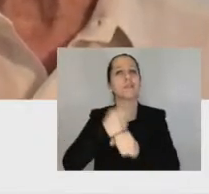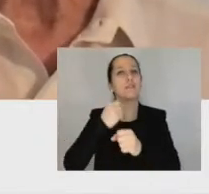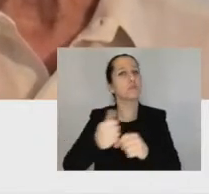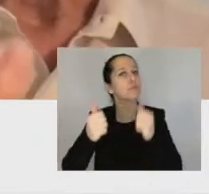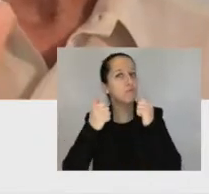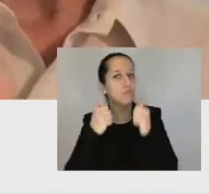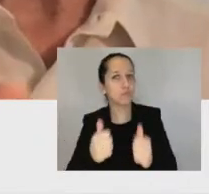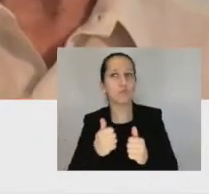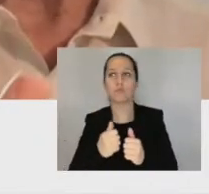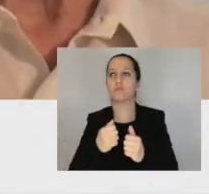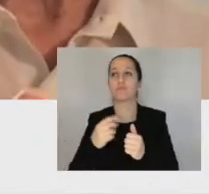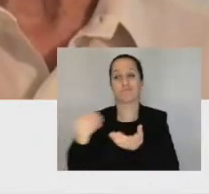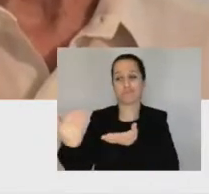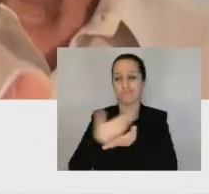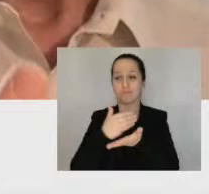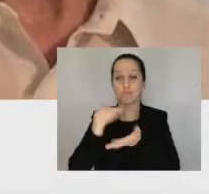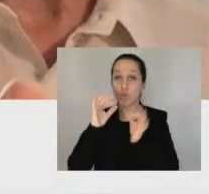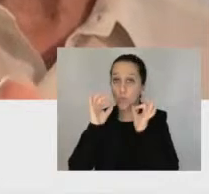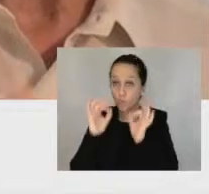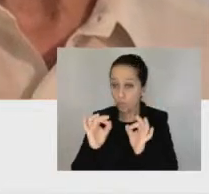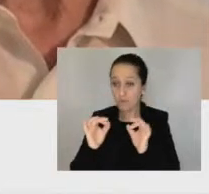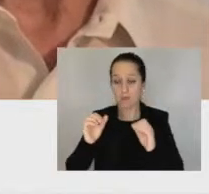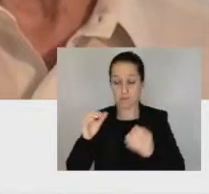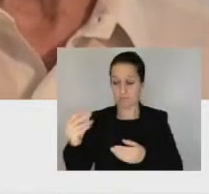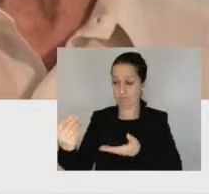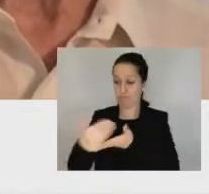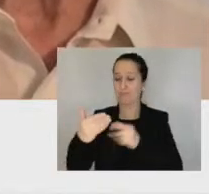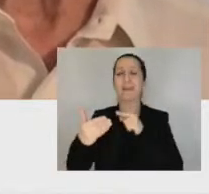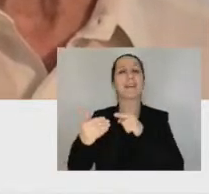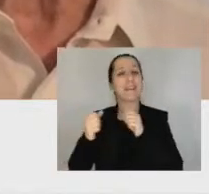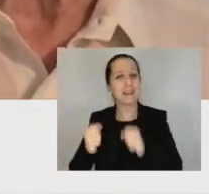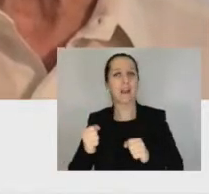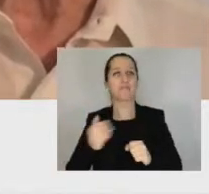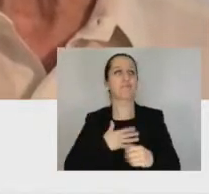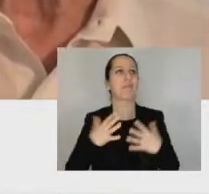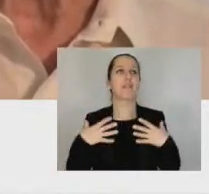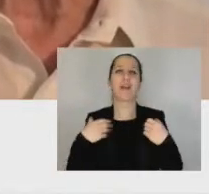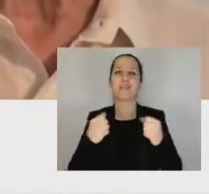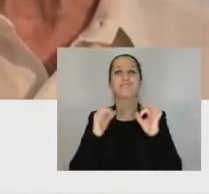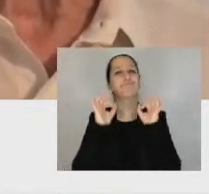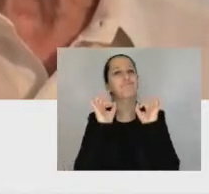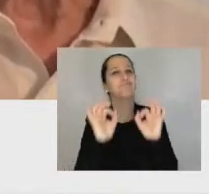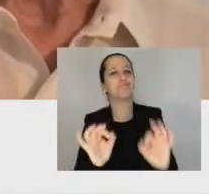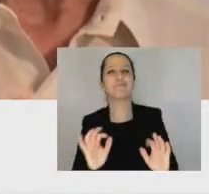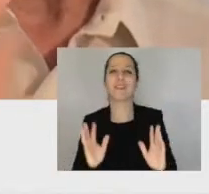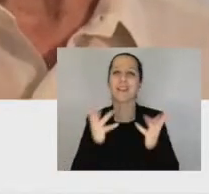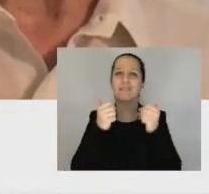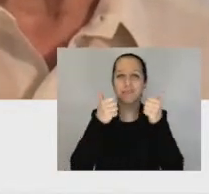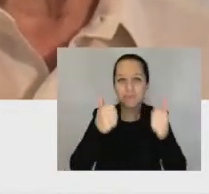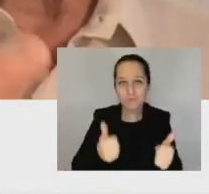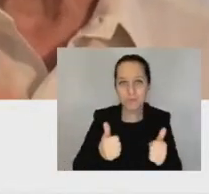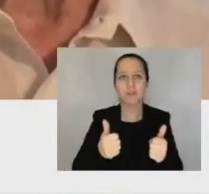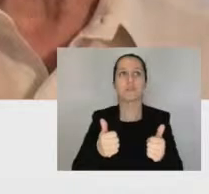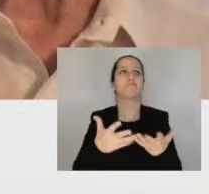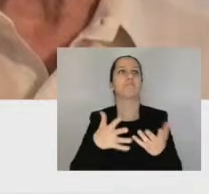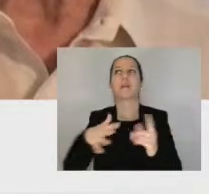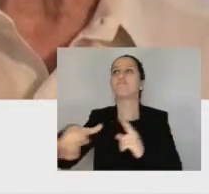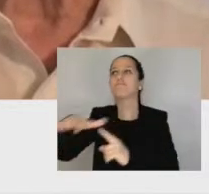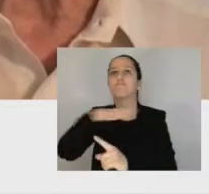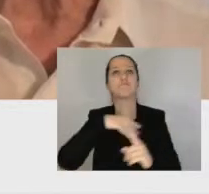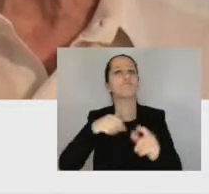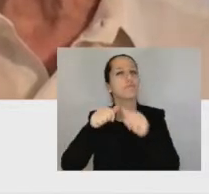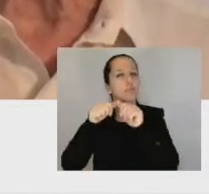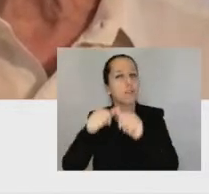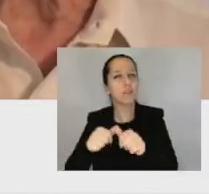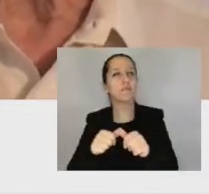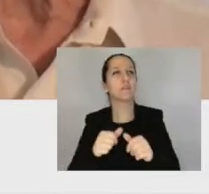life. Number 5, healthy and sustainable places in which to live and work. And number 6, taking a